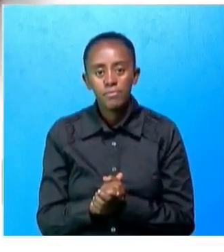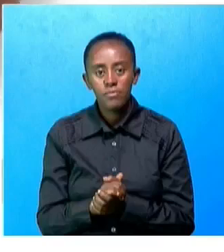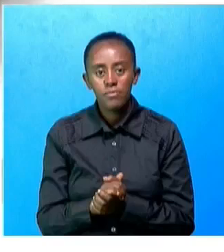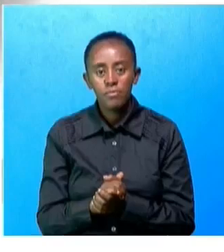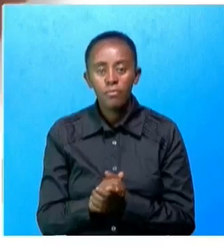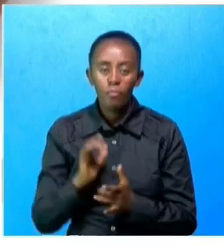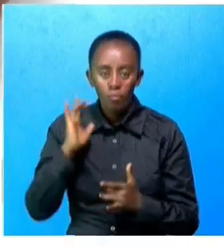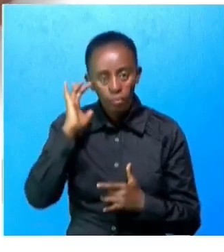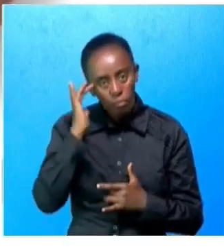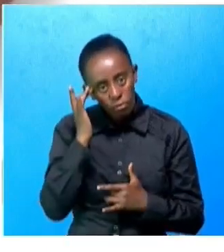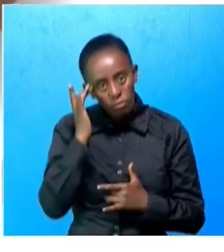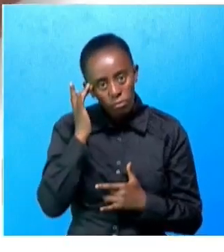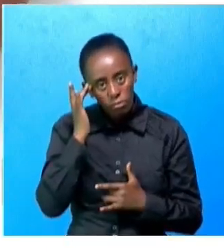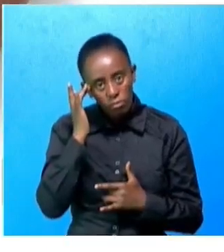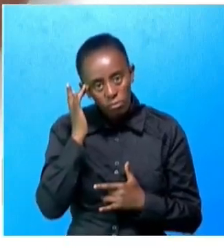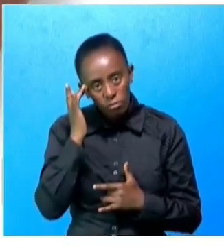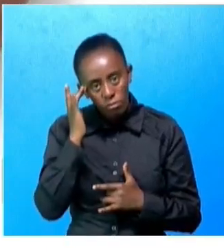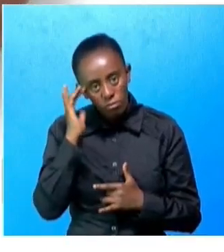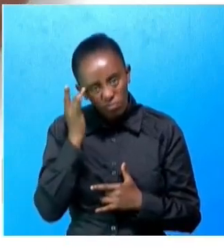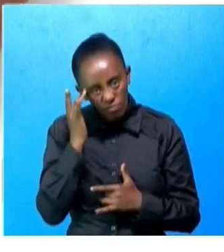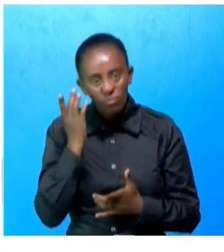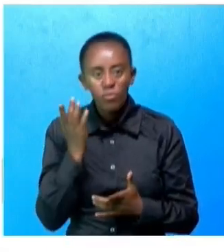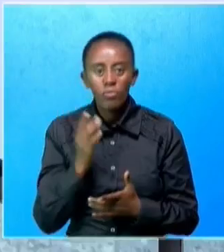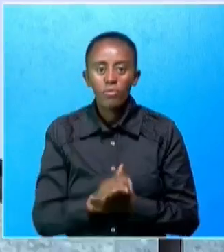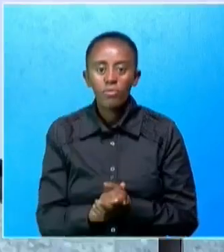sick. What?